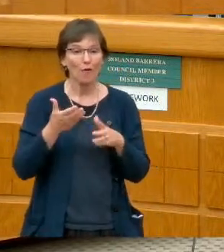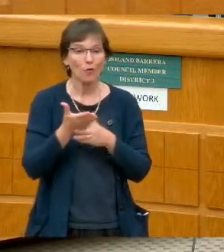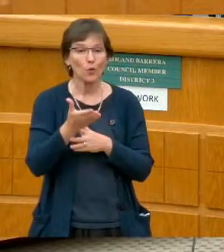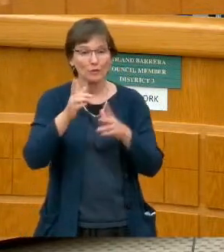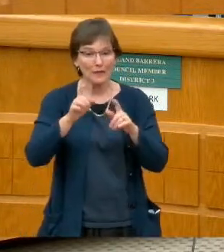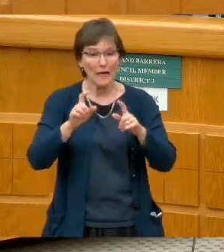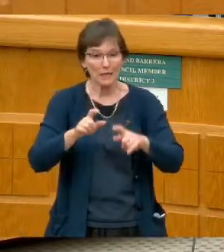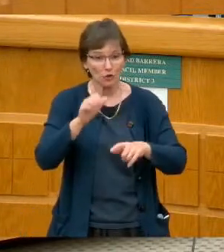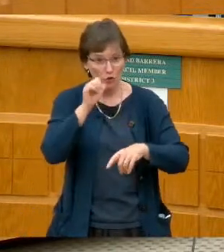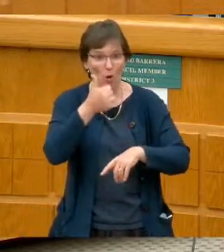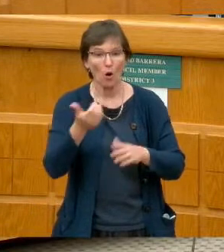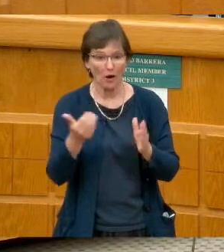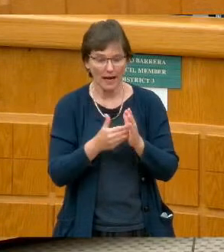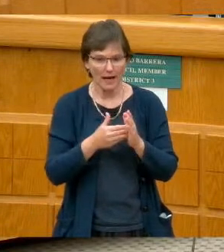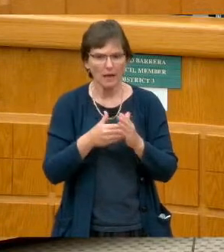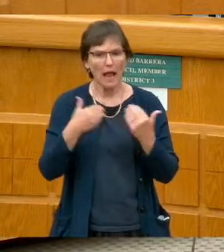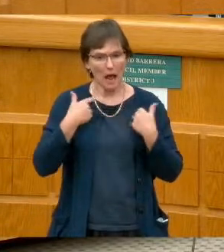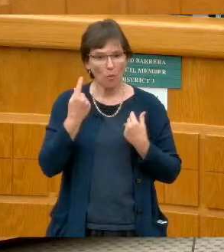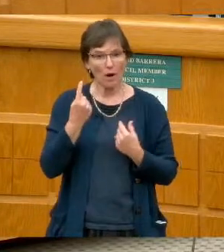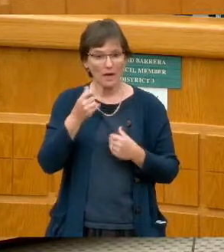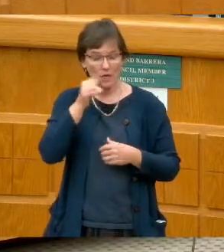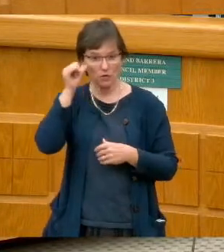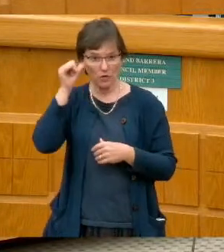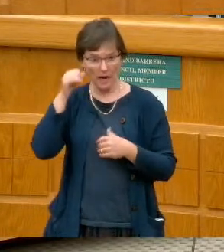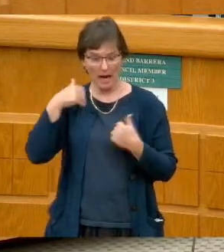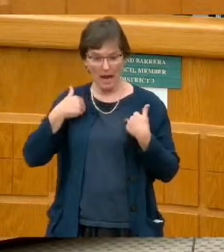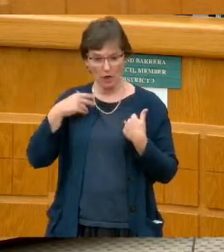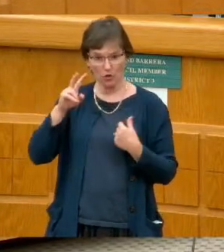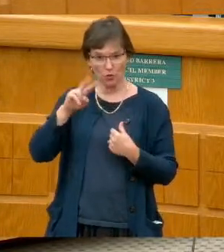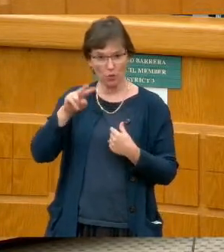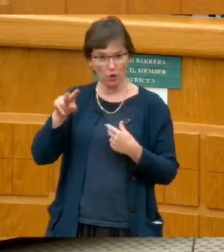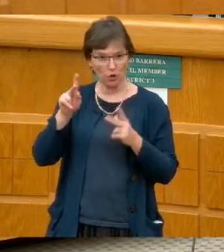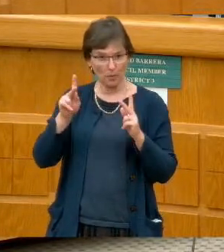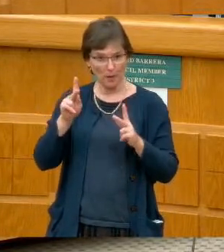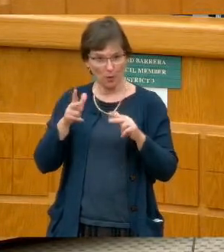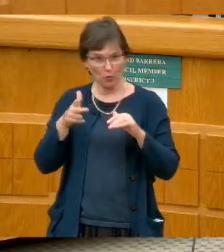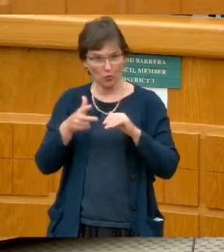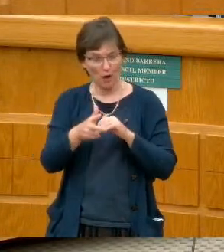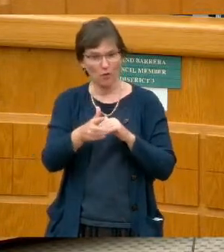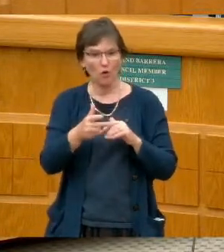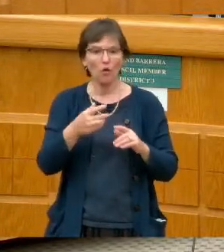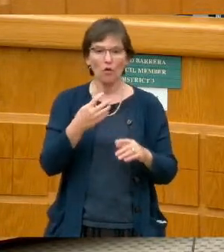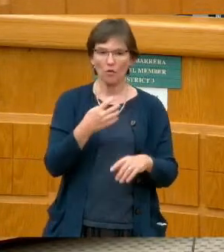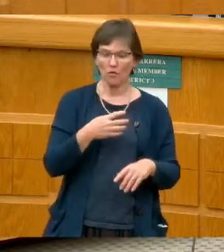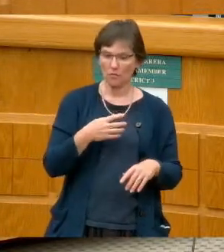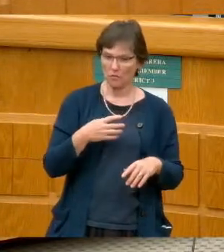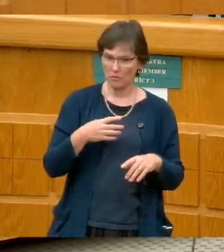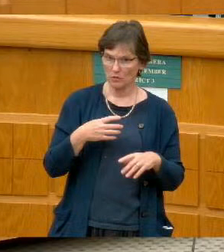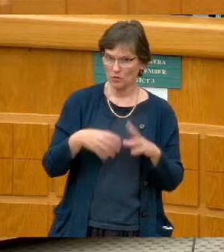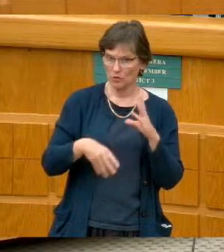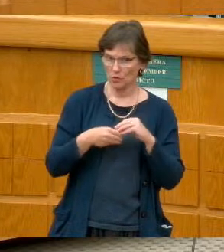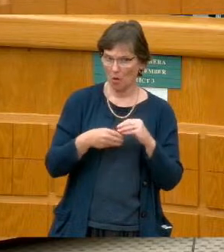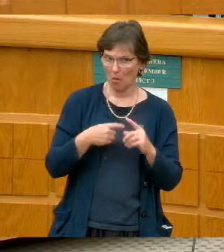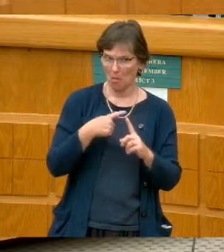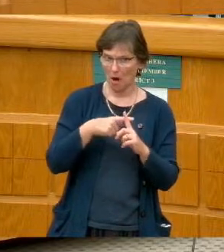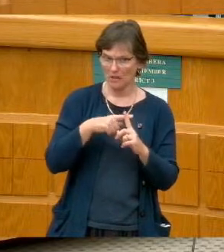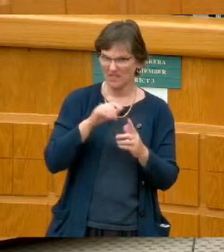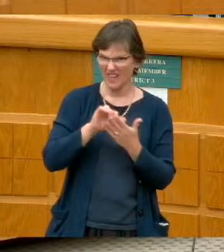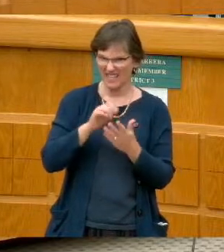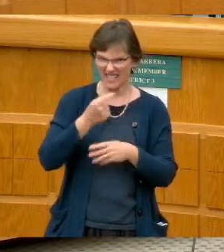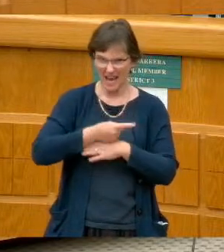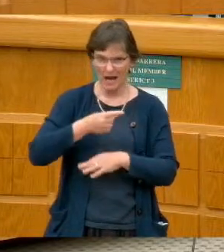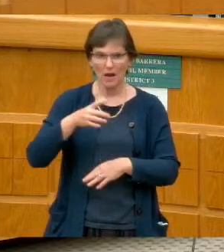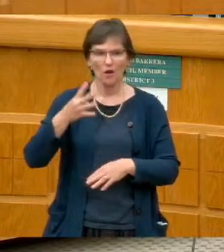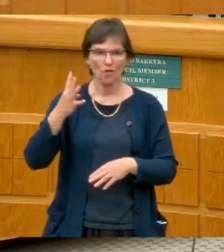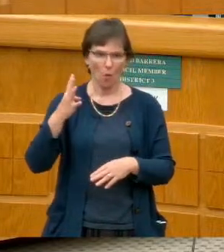We conducted a drive-through yesterday with 22 people going through and 4 positives for an 18% positivity rate.